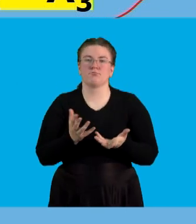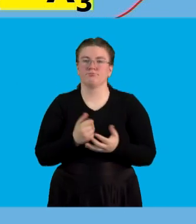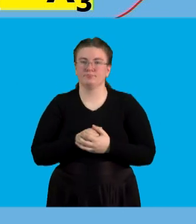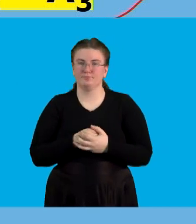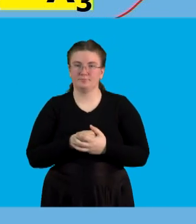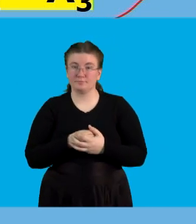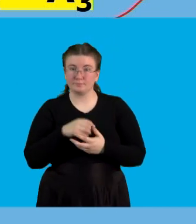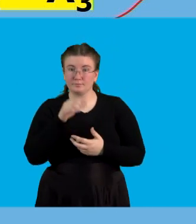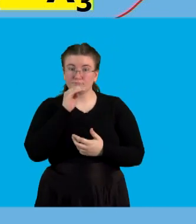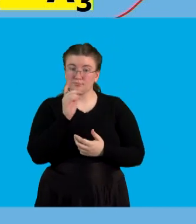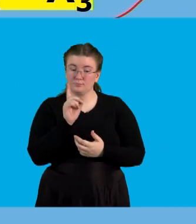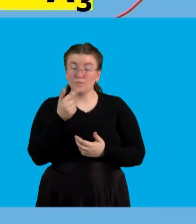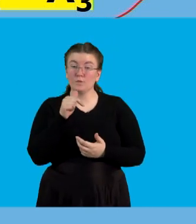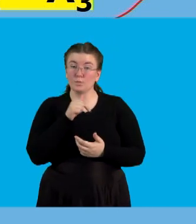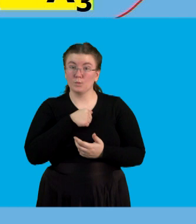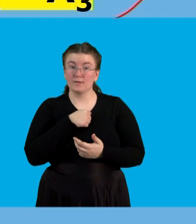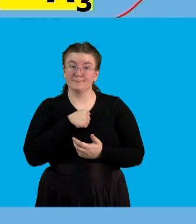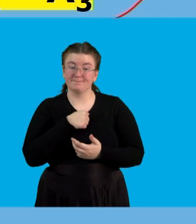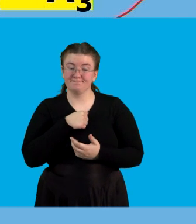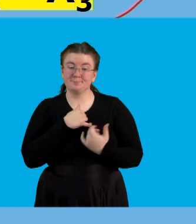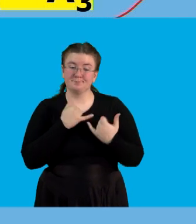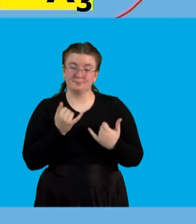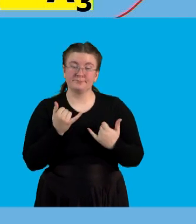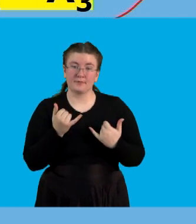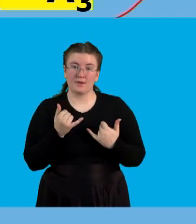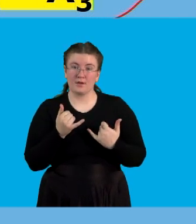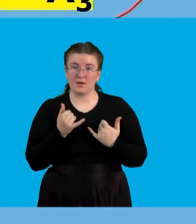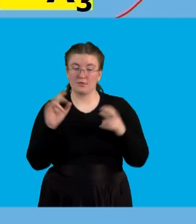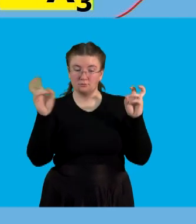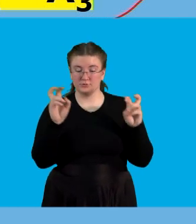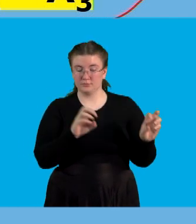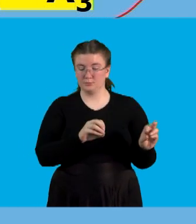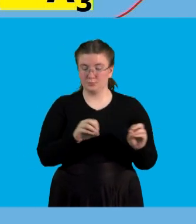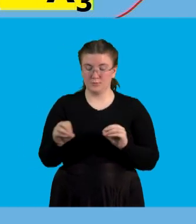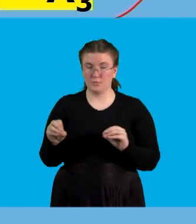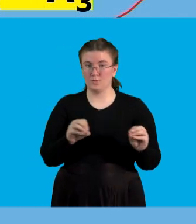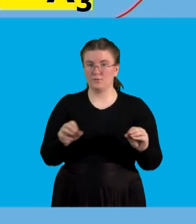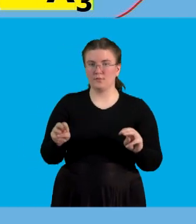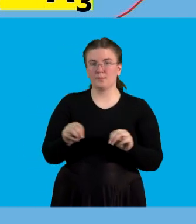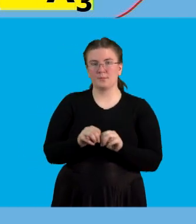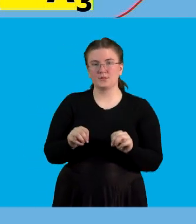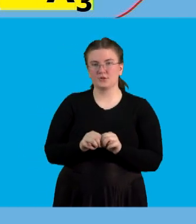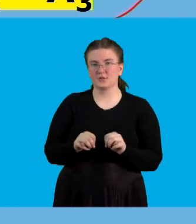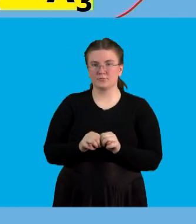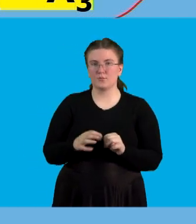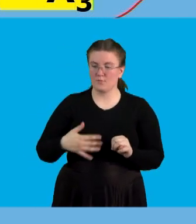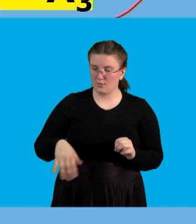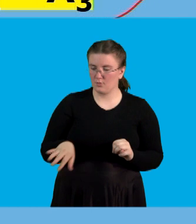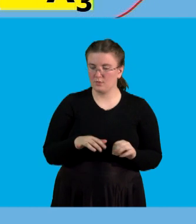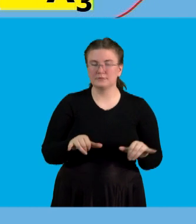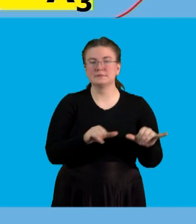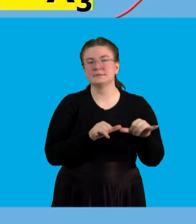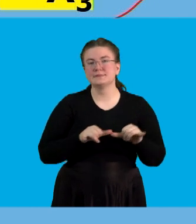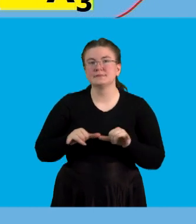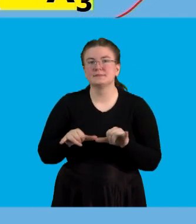was initially. So that means if we are removed, so that means now the current that we are measuring at any point on this